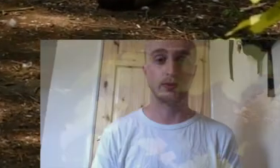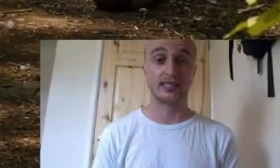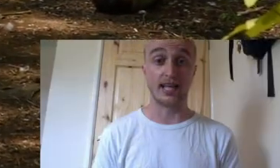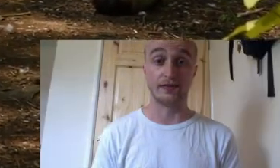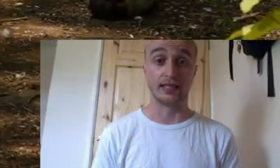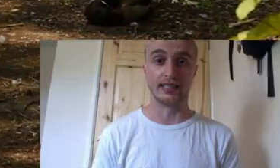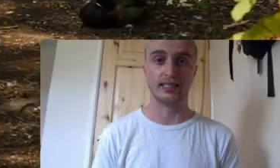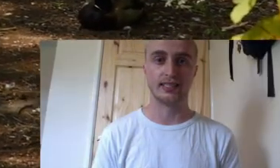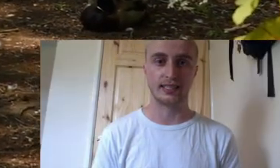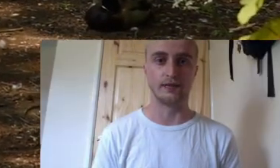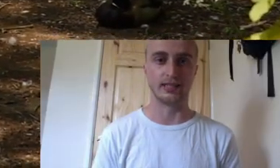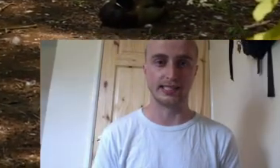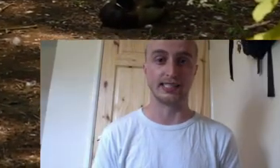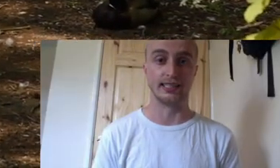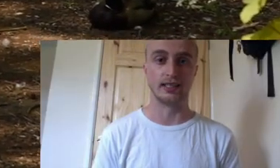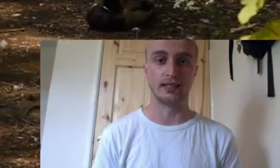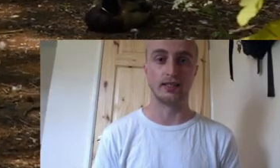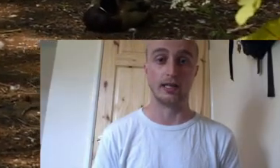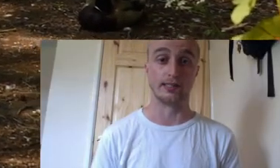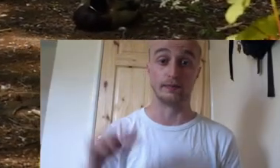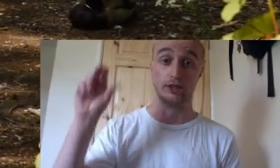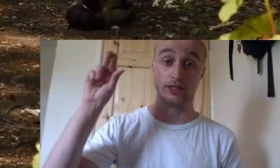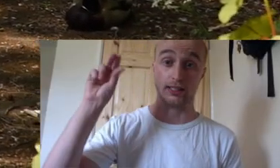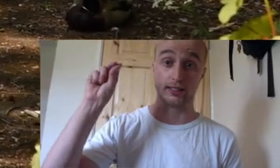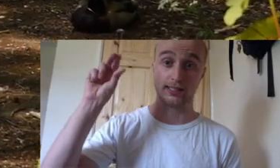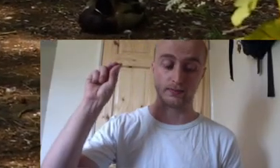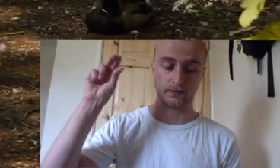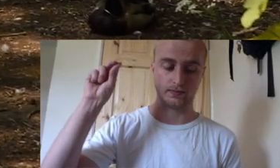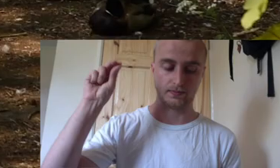And you will definitely see lots of more